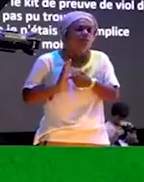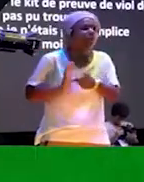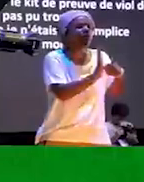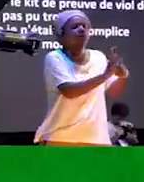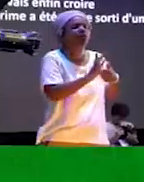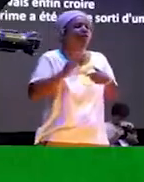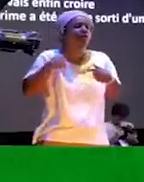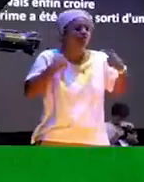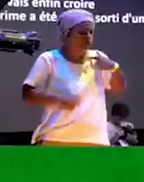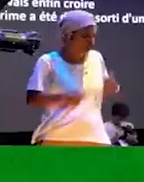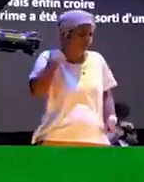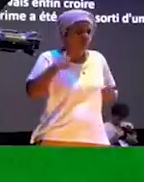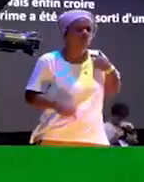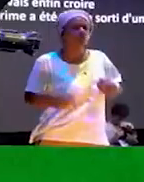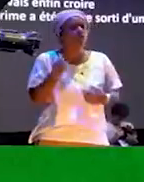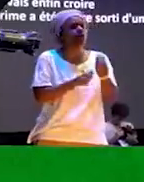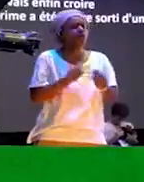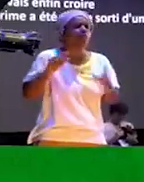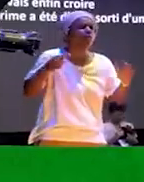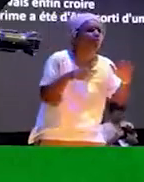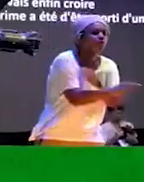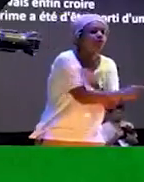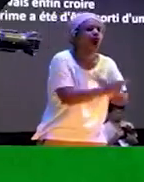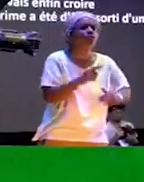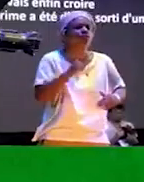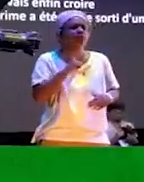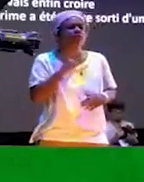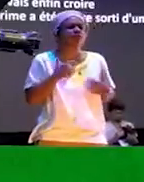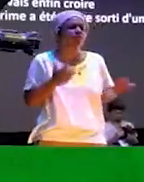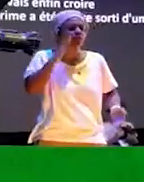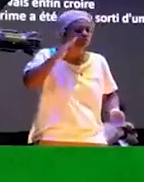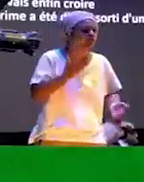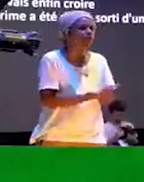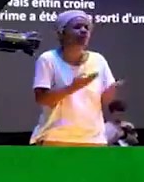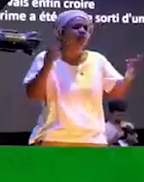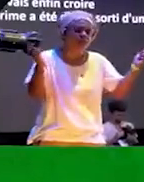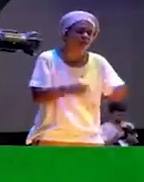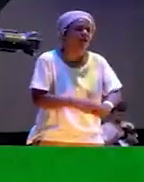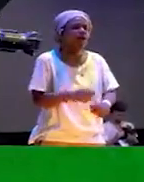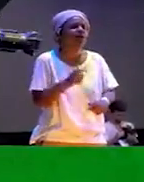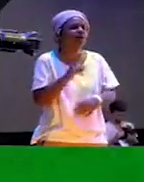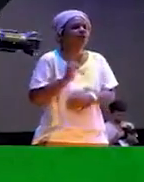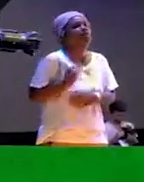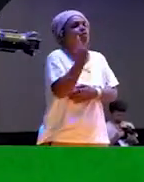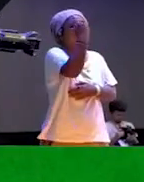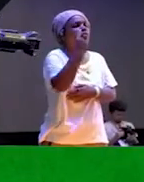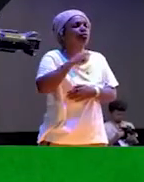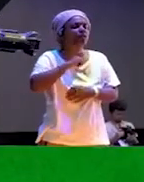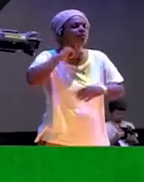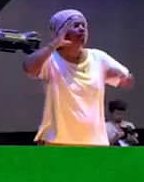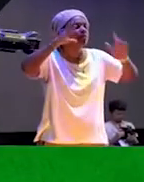me, if I dig deep enough, maybe I'll finally believe my only crime was being taken out of a rib, made in the image of Eve, an